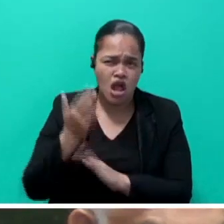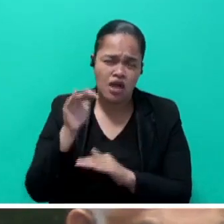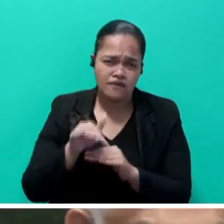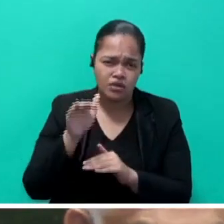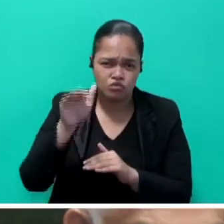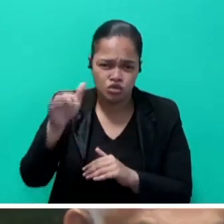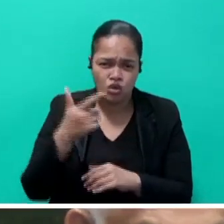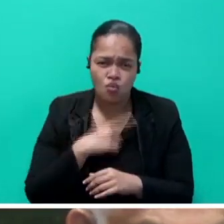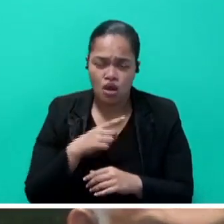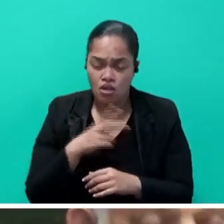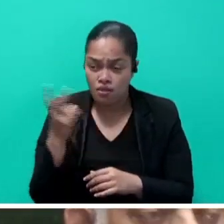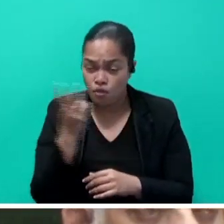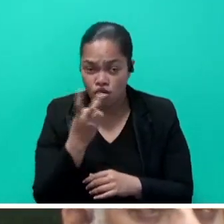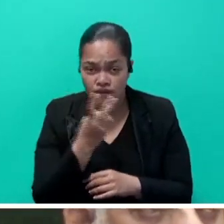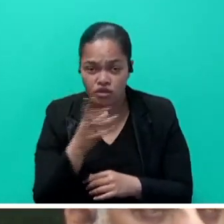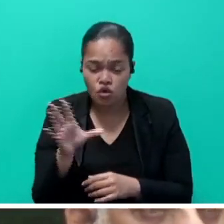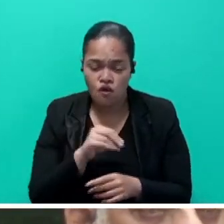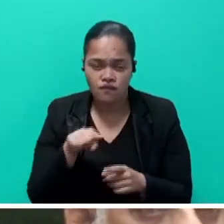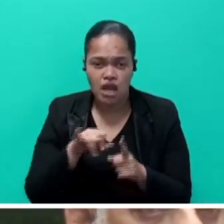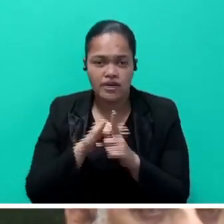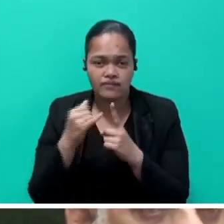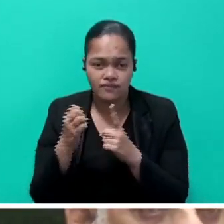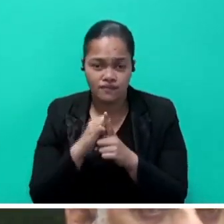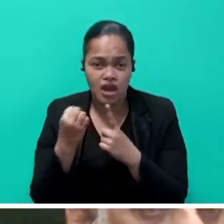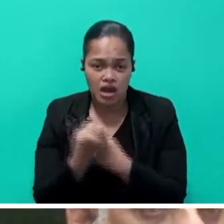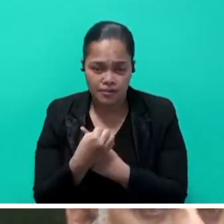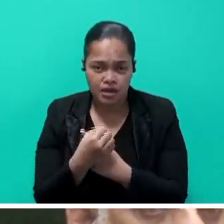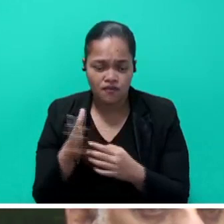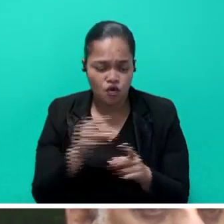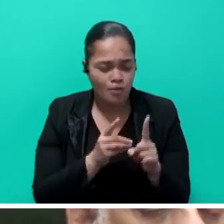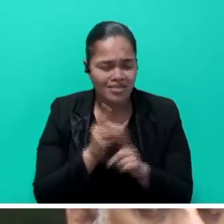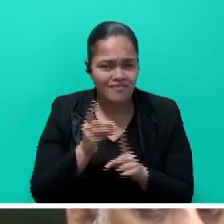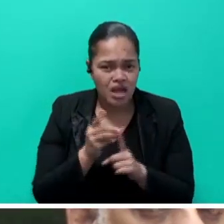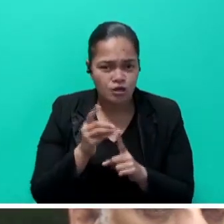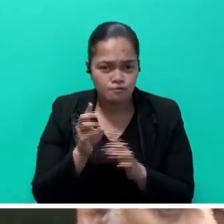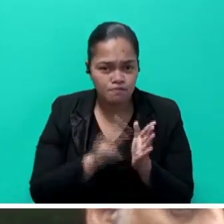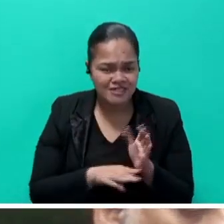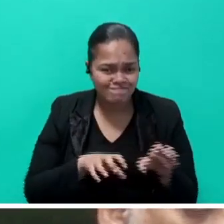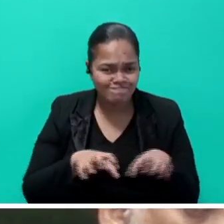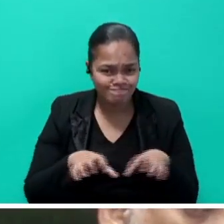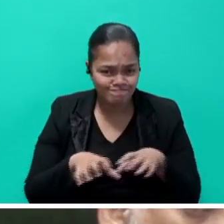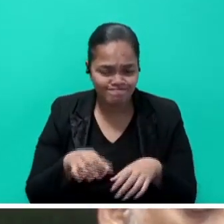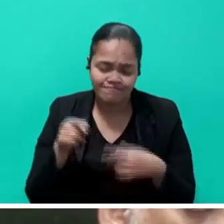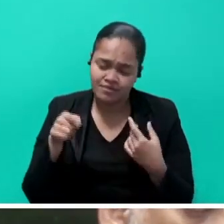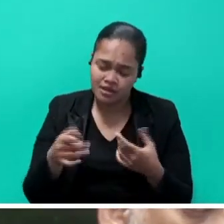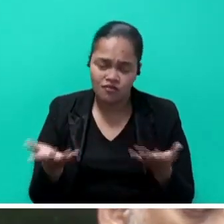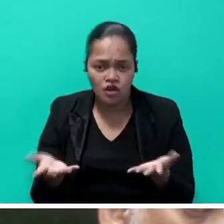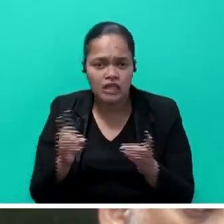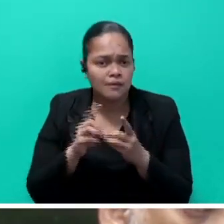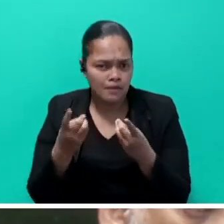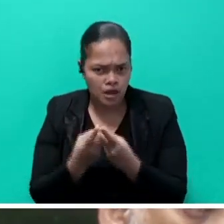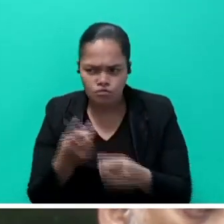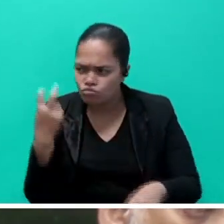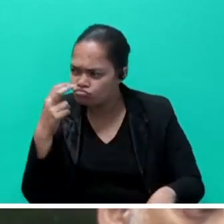the modification of the environment from development activities. Therefore, the Department is